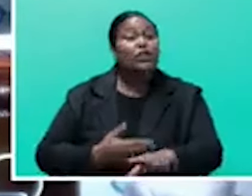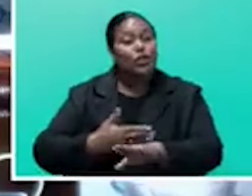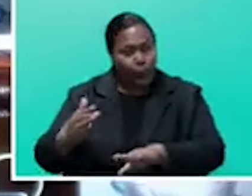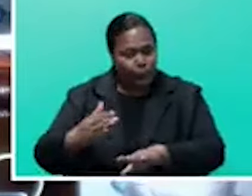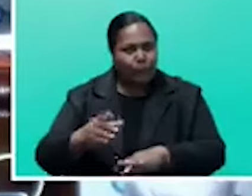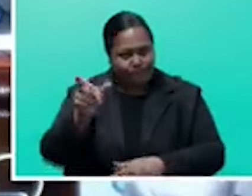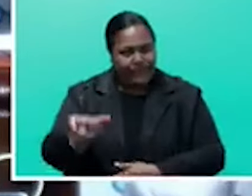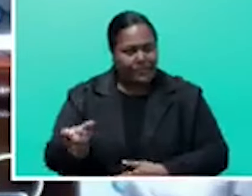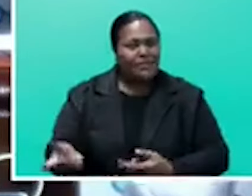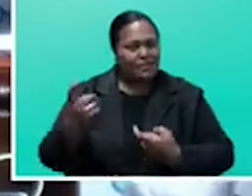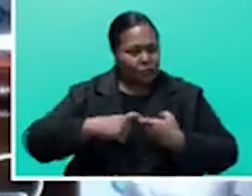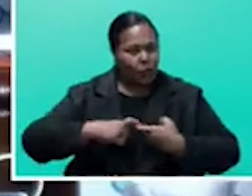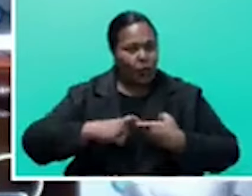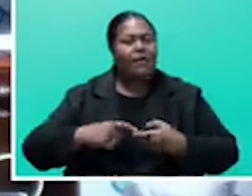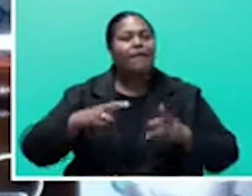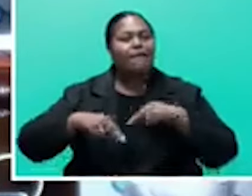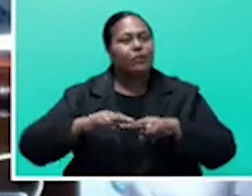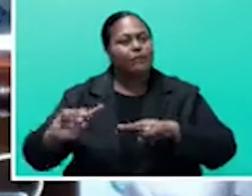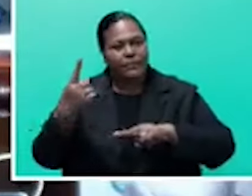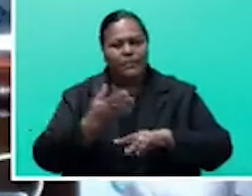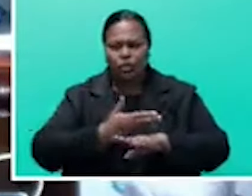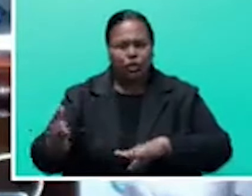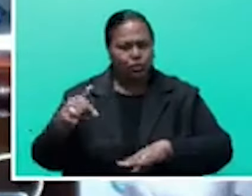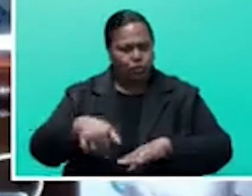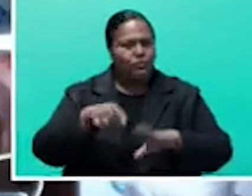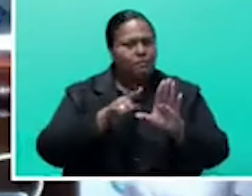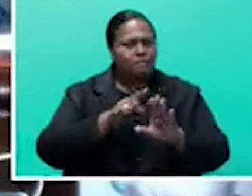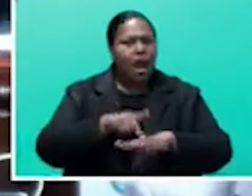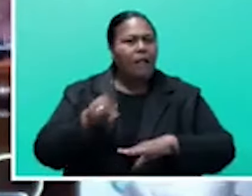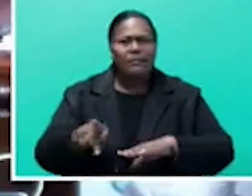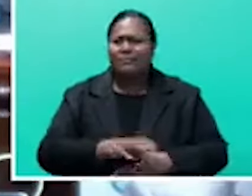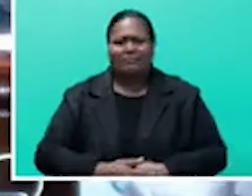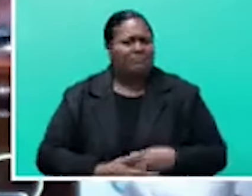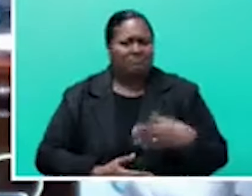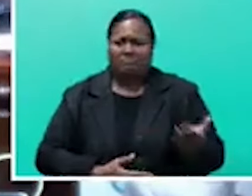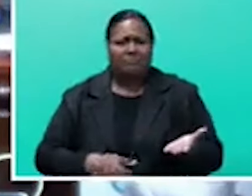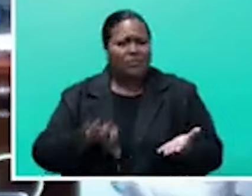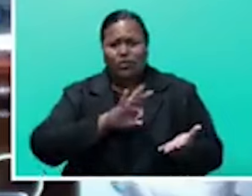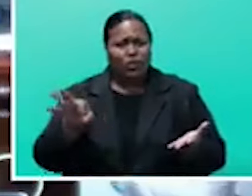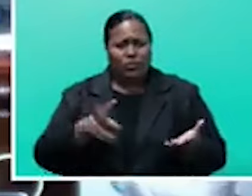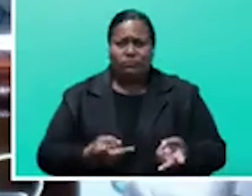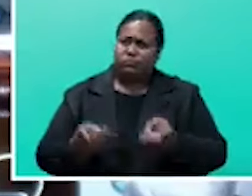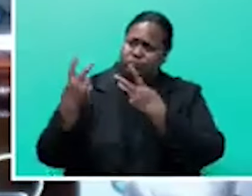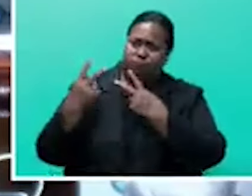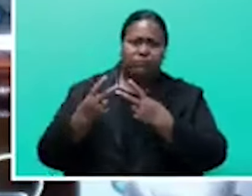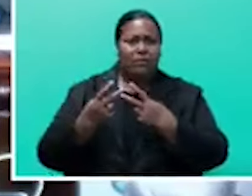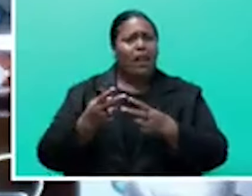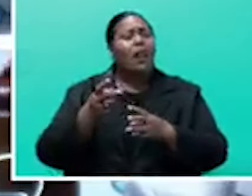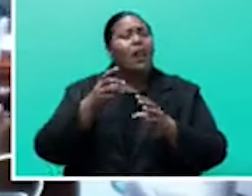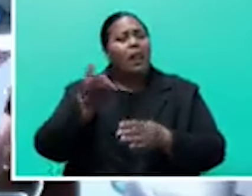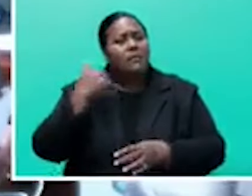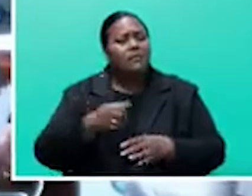he's new in Fiji First and new in Parliament. He has not looked at what had happened in the last 10